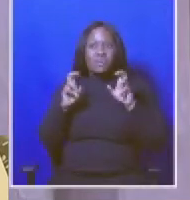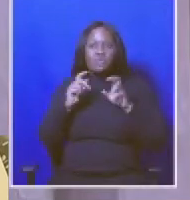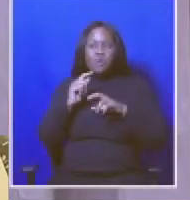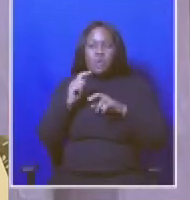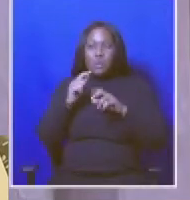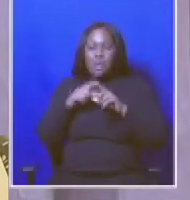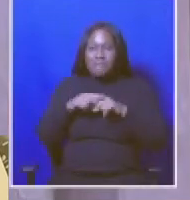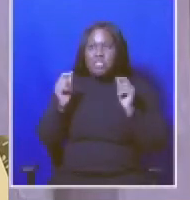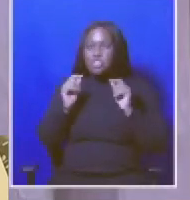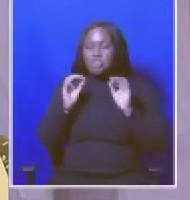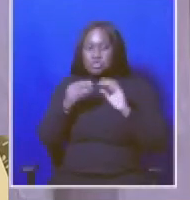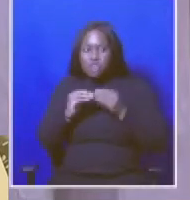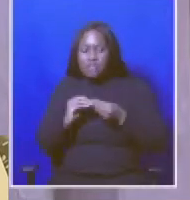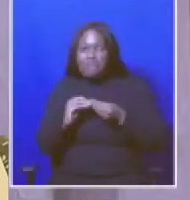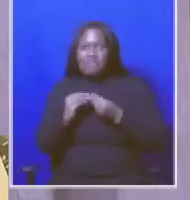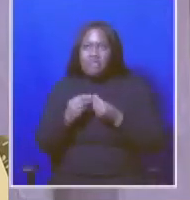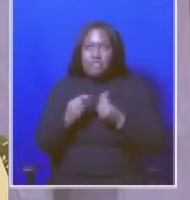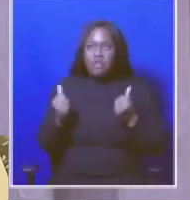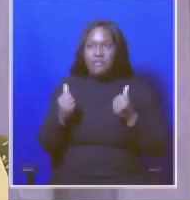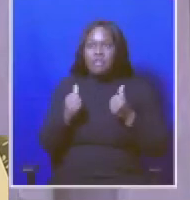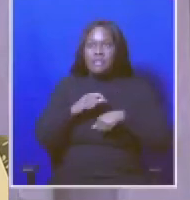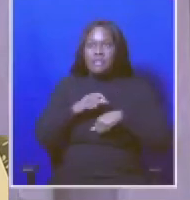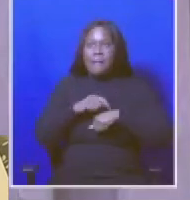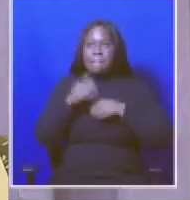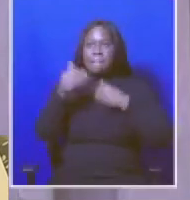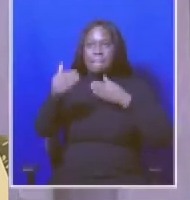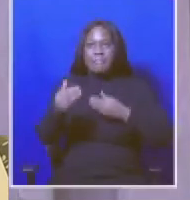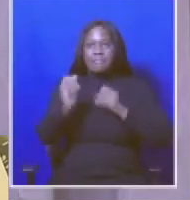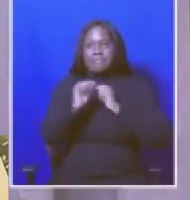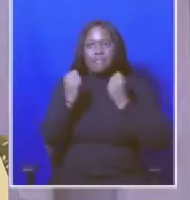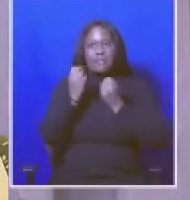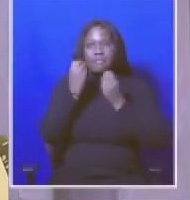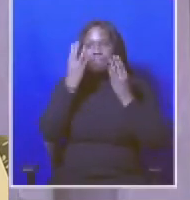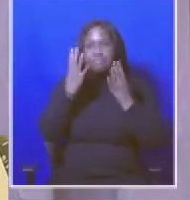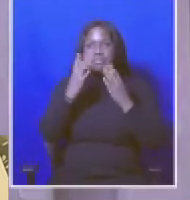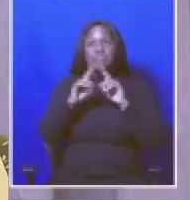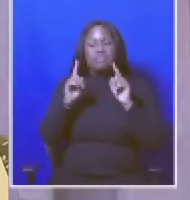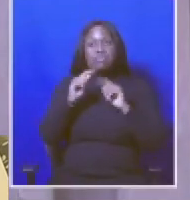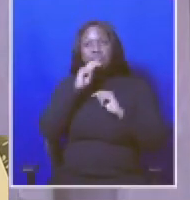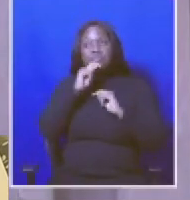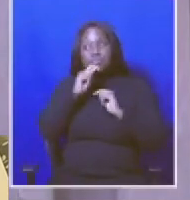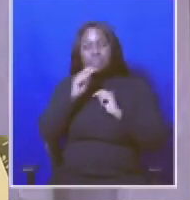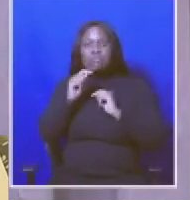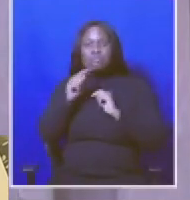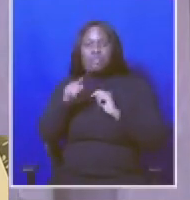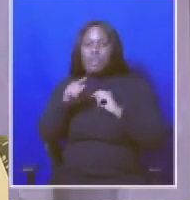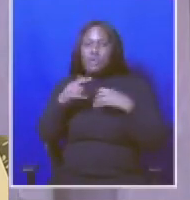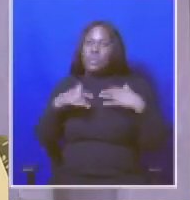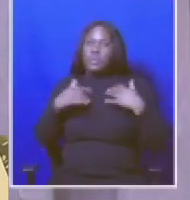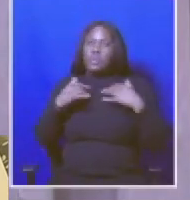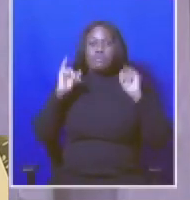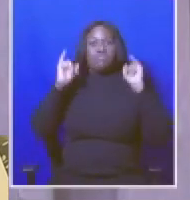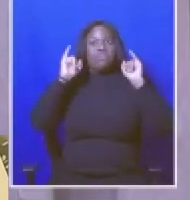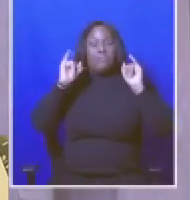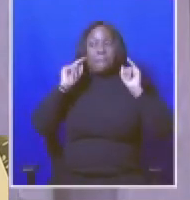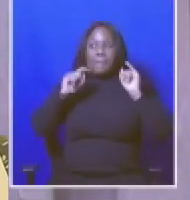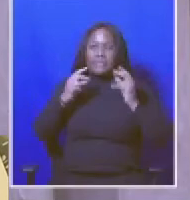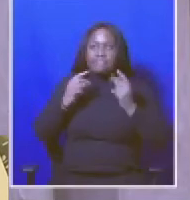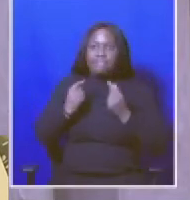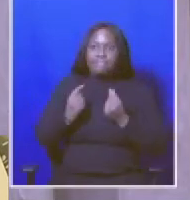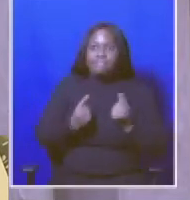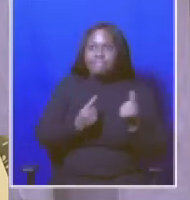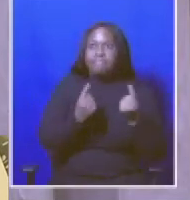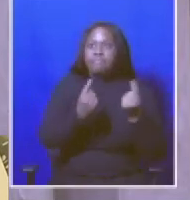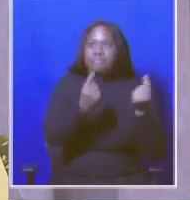but obviously it's a matter that requires urgent attention. I'm sure Honorable Khadebe will understand that